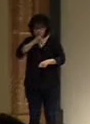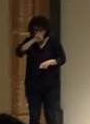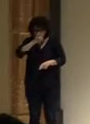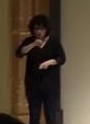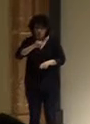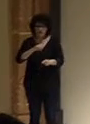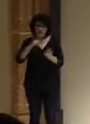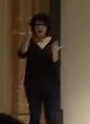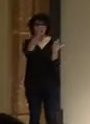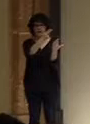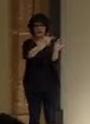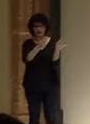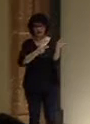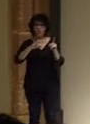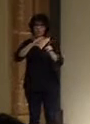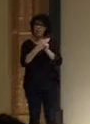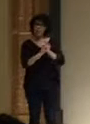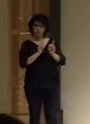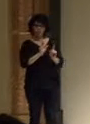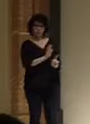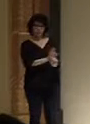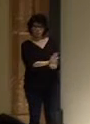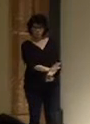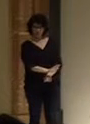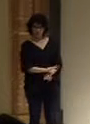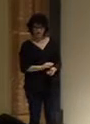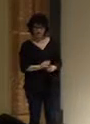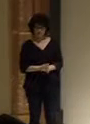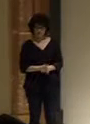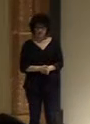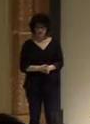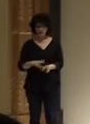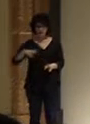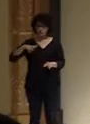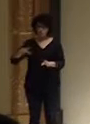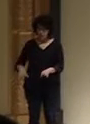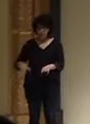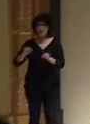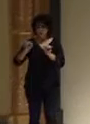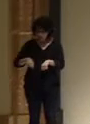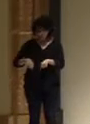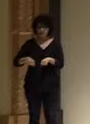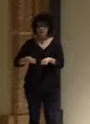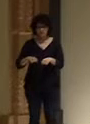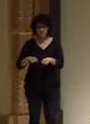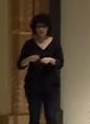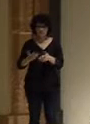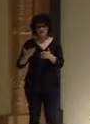arts. Portugal is achieving the impossible, a fast economic